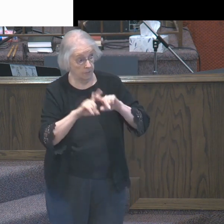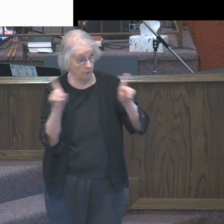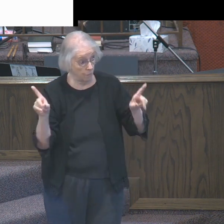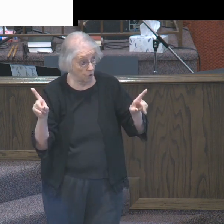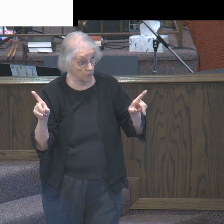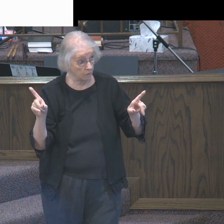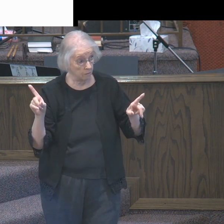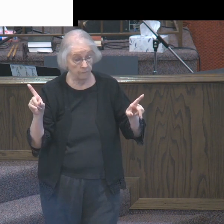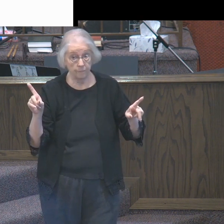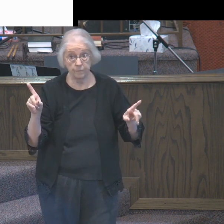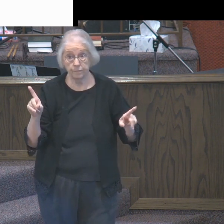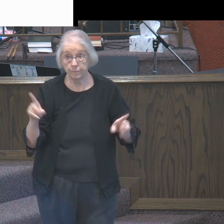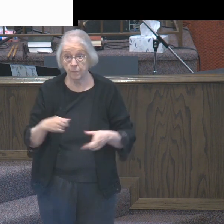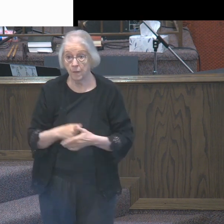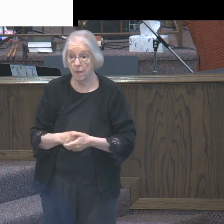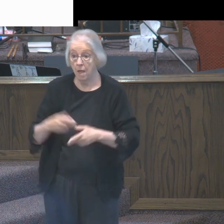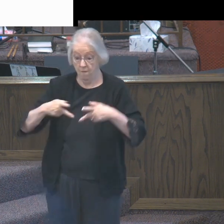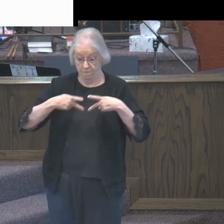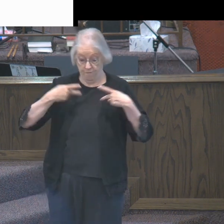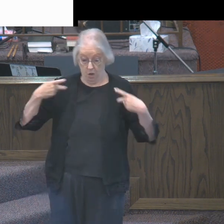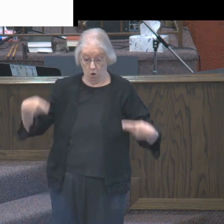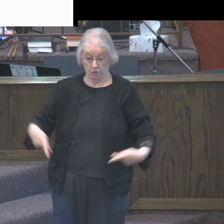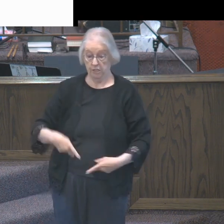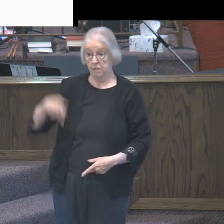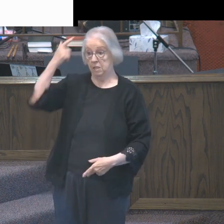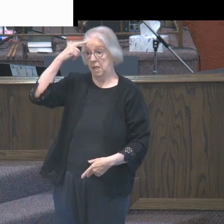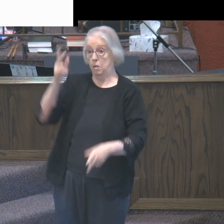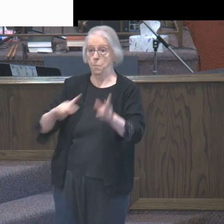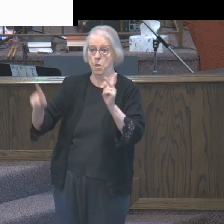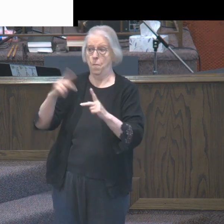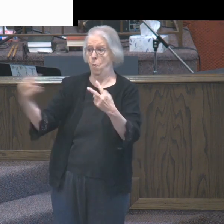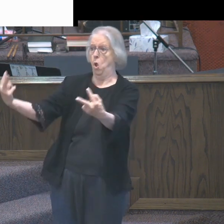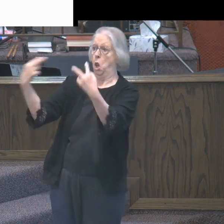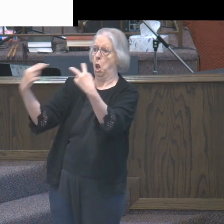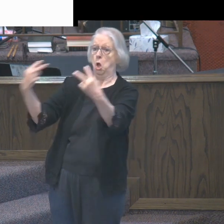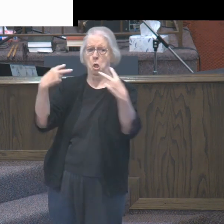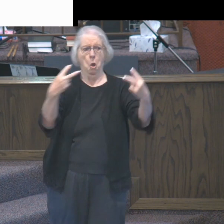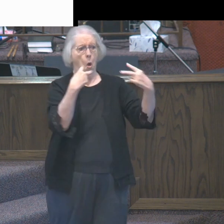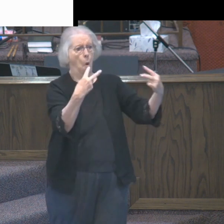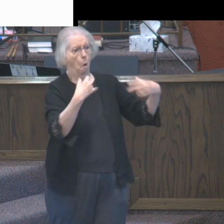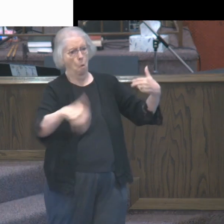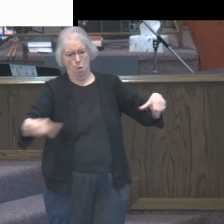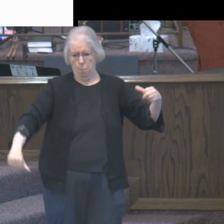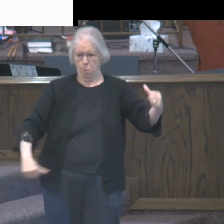they think they will be heard for their many words. Therefore, do not be like them.